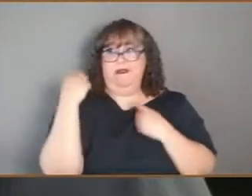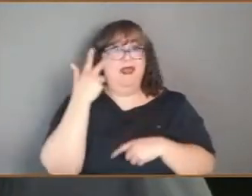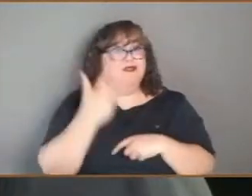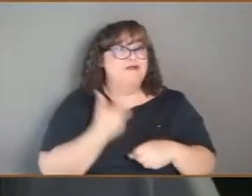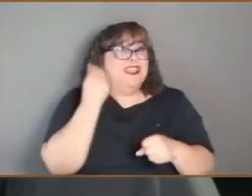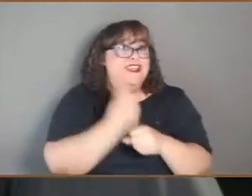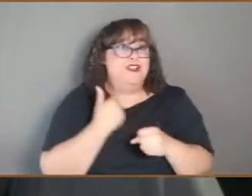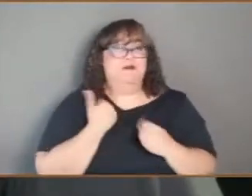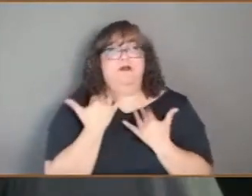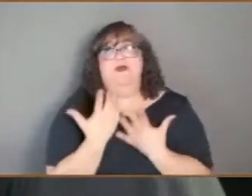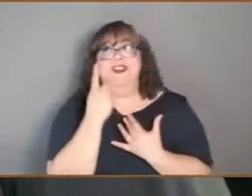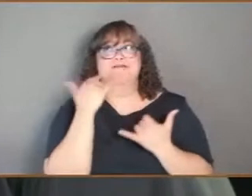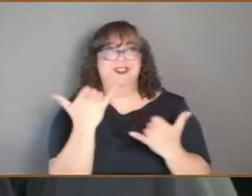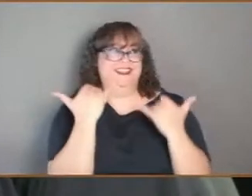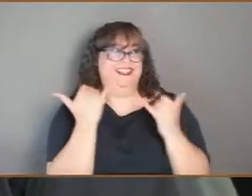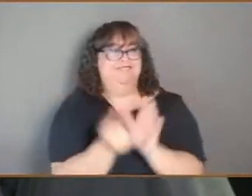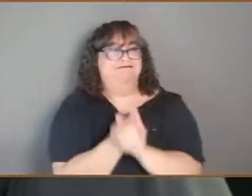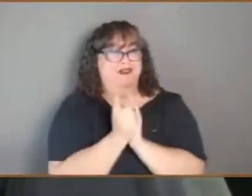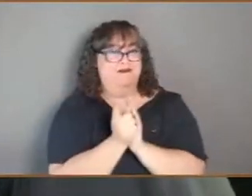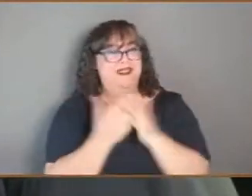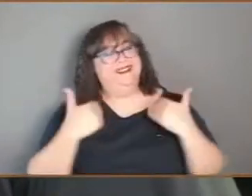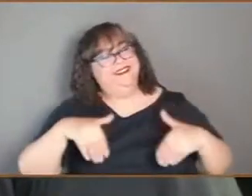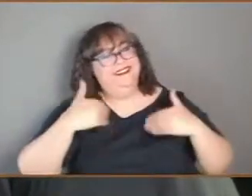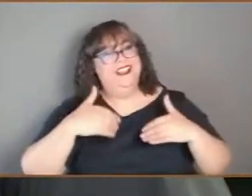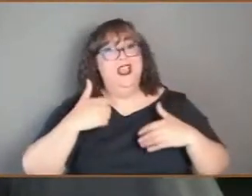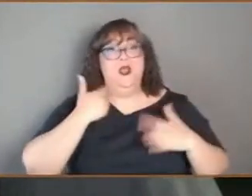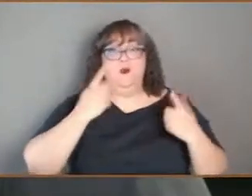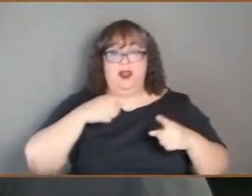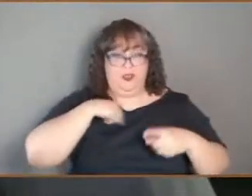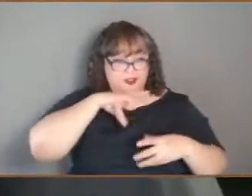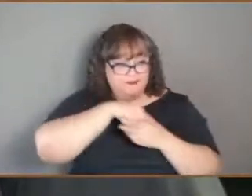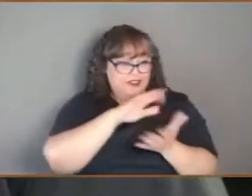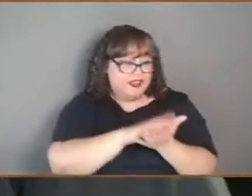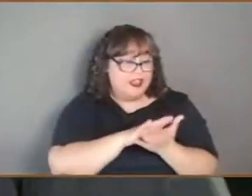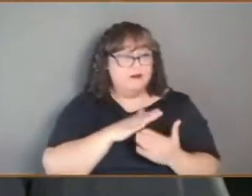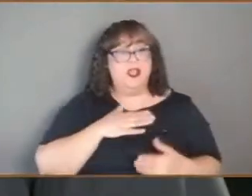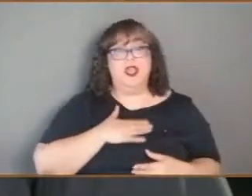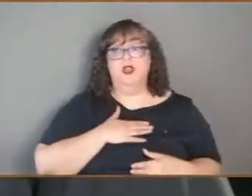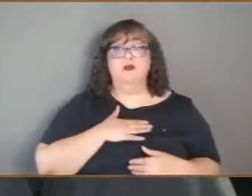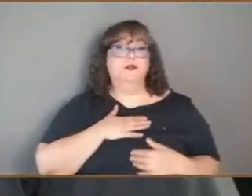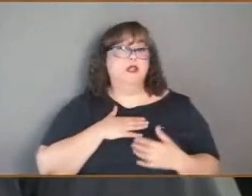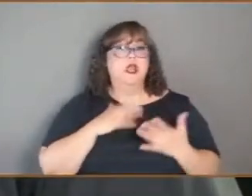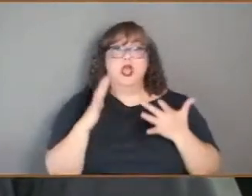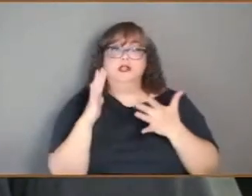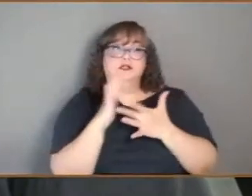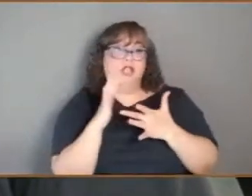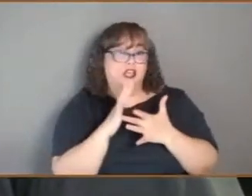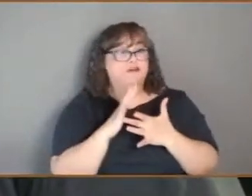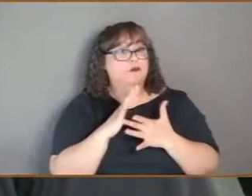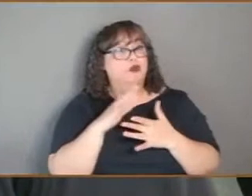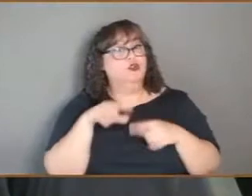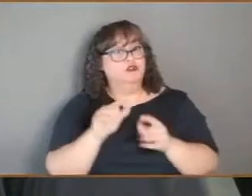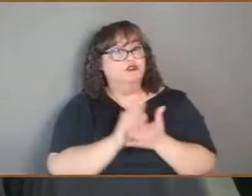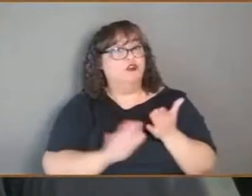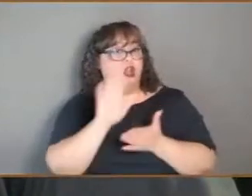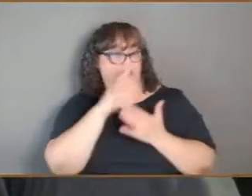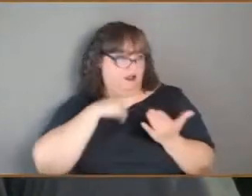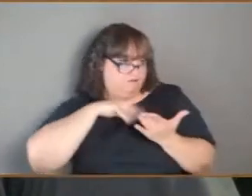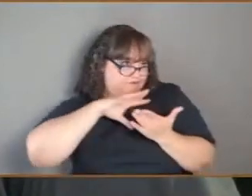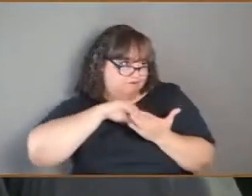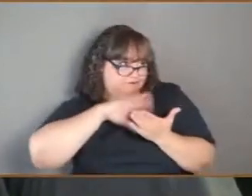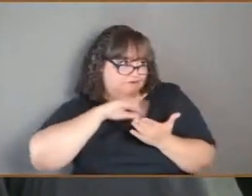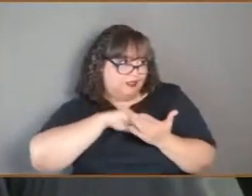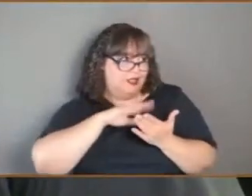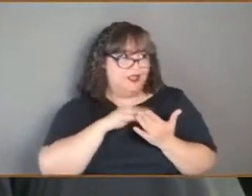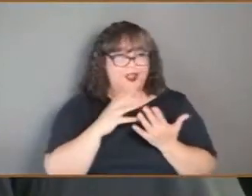now. Wow. When I was in this academy, I was in my second year of school, and that's when I started learning about what takes